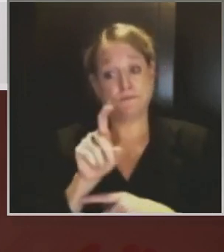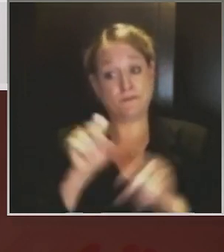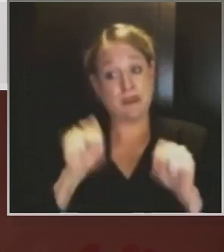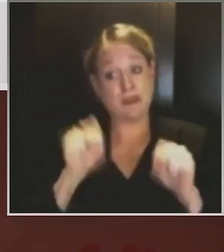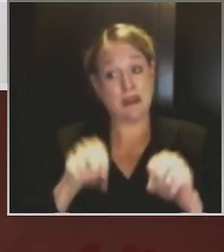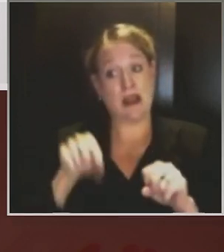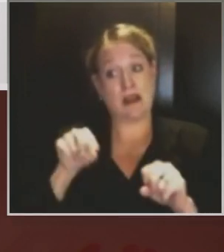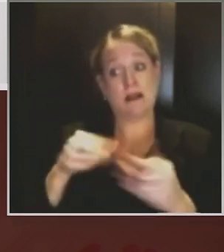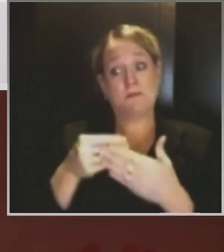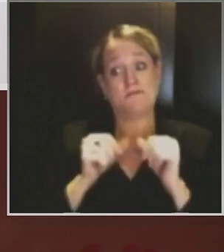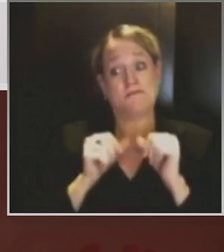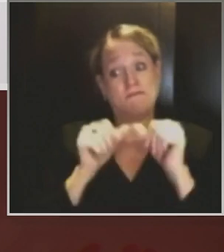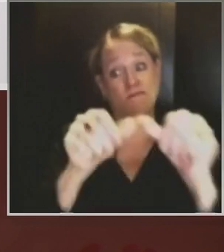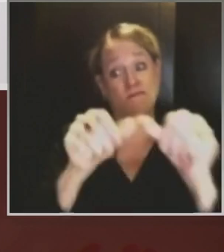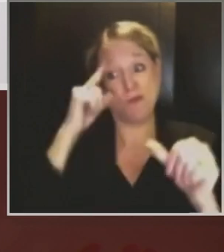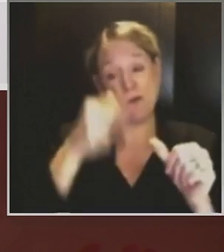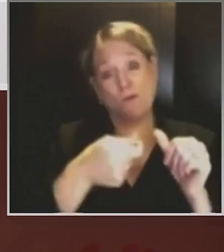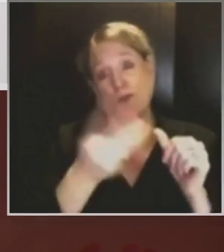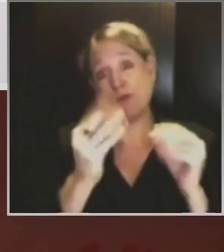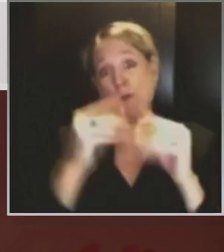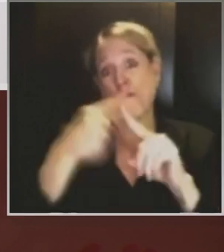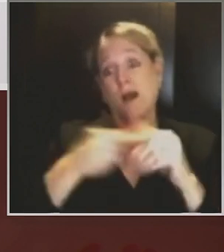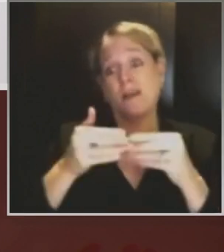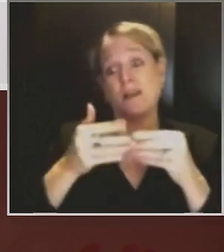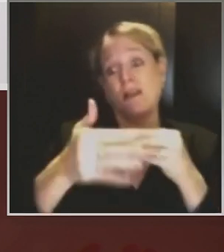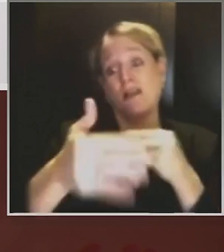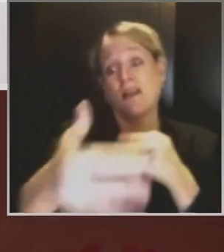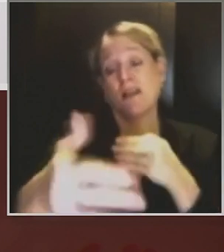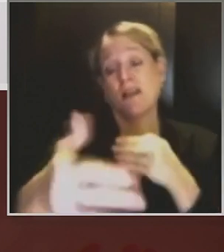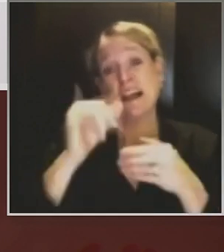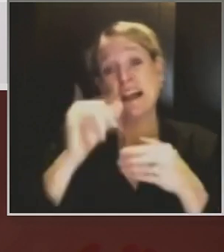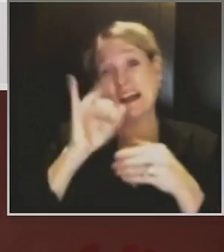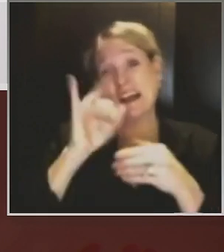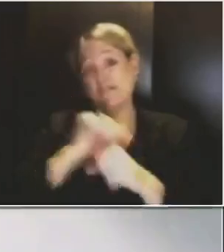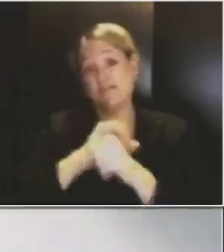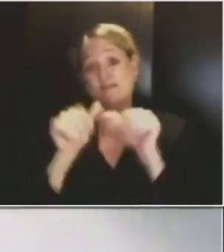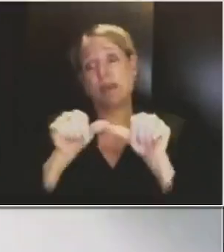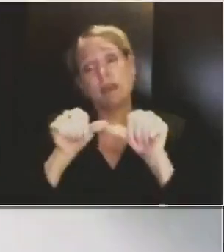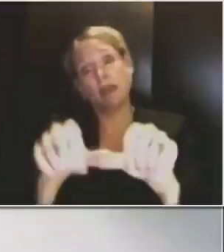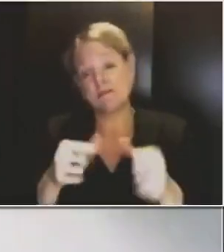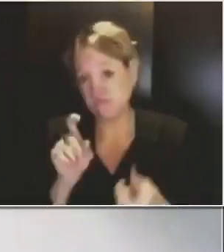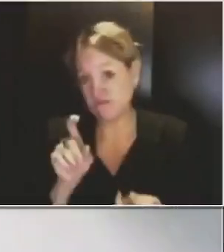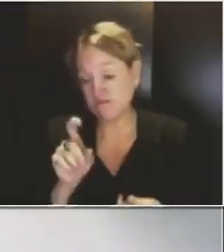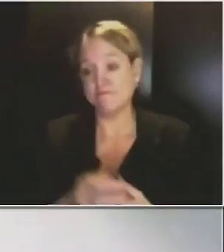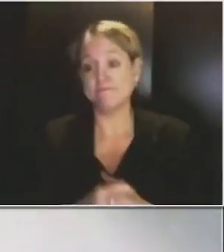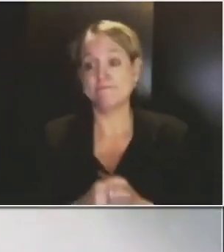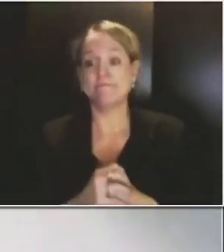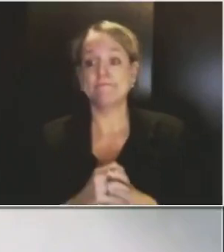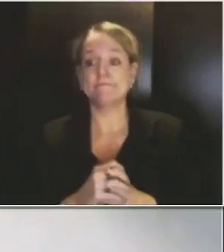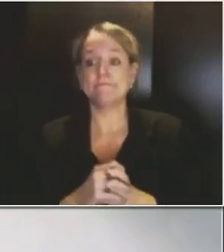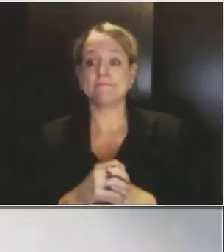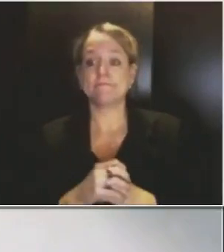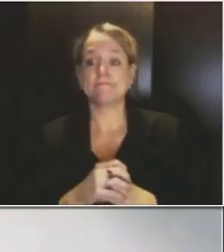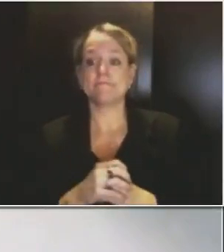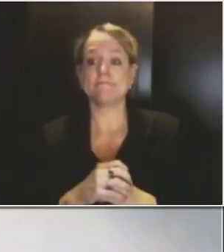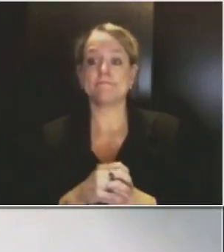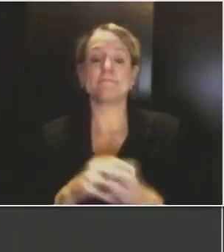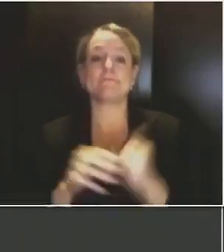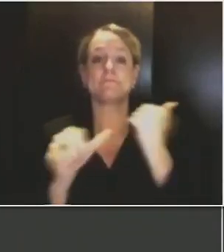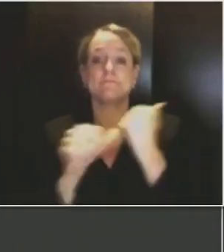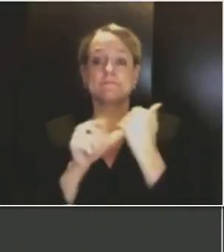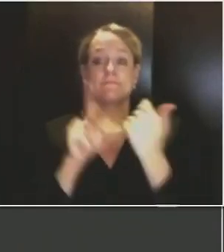Federal CARES Act funding, and it is linked to in any state that it is